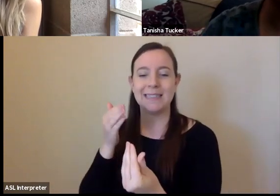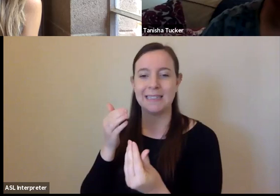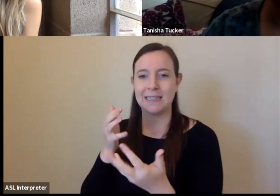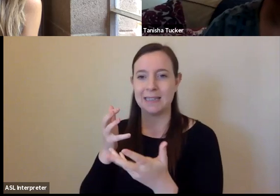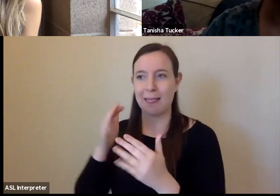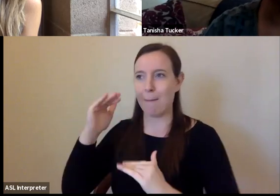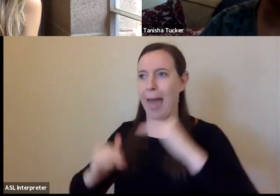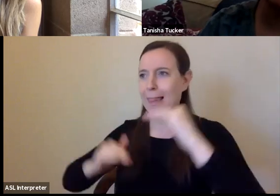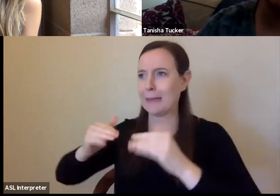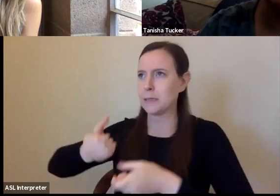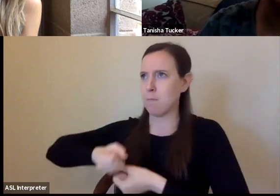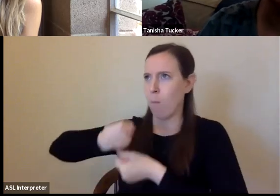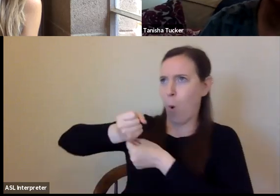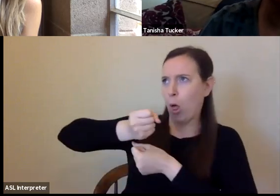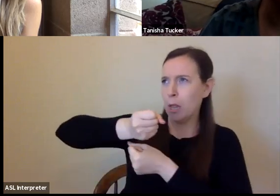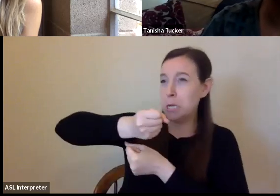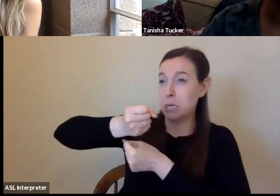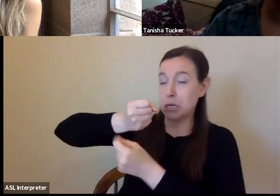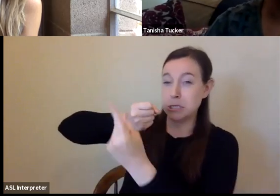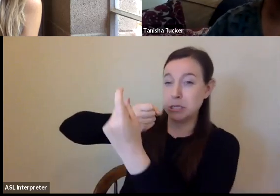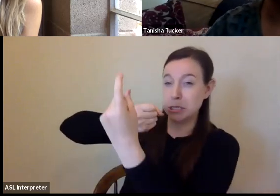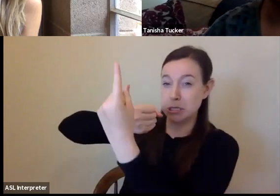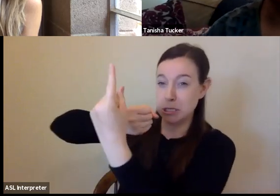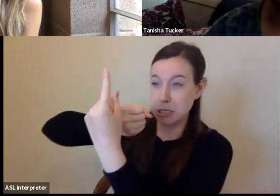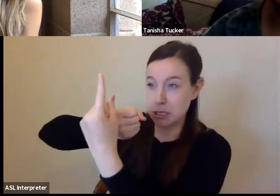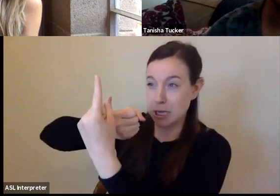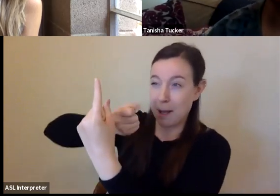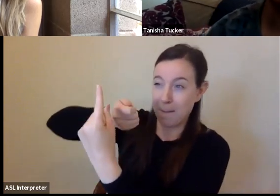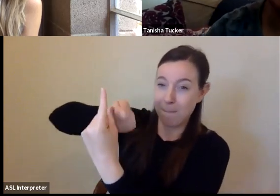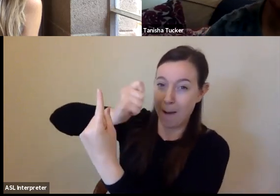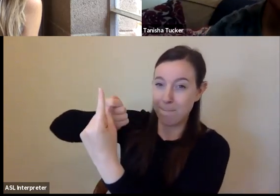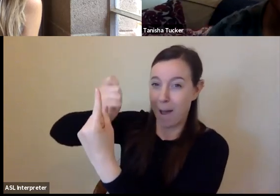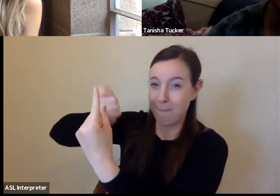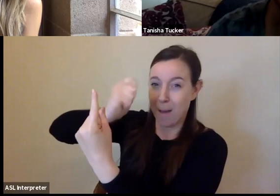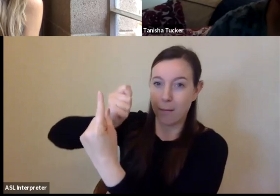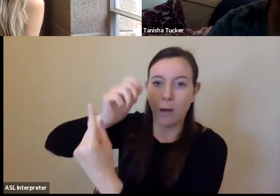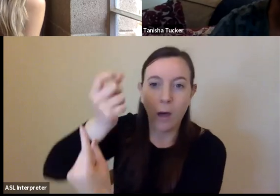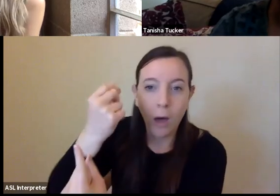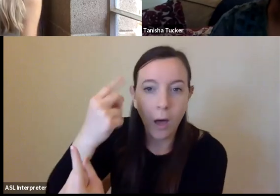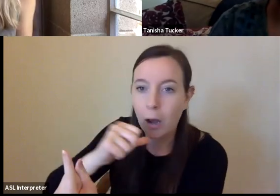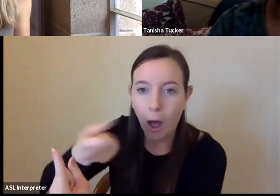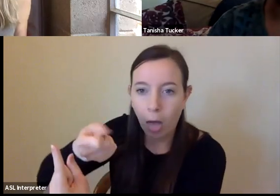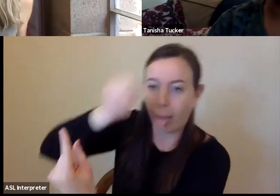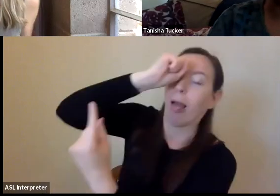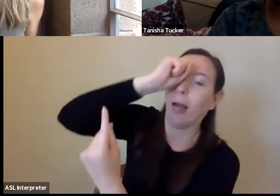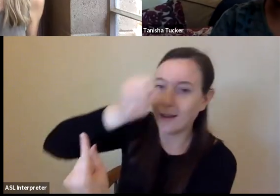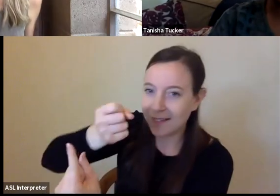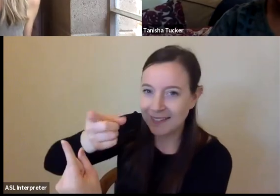on to the pole and then get it to the saguaro fruit and then to knock them down and not hit yourself in the head.